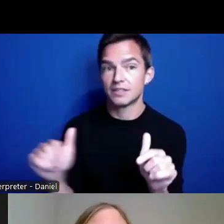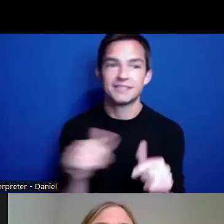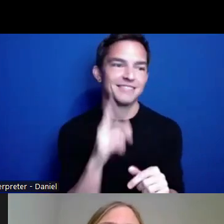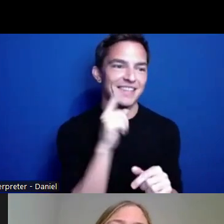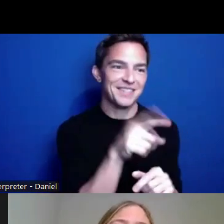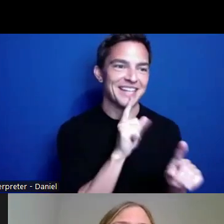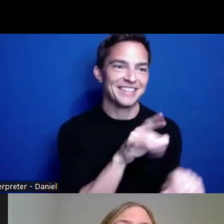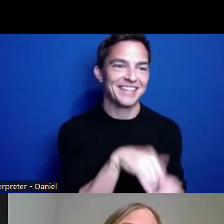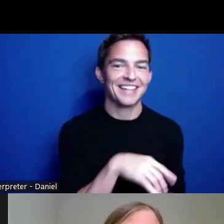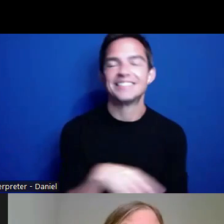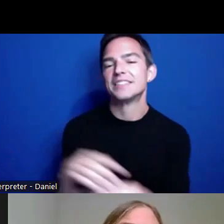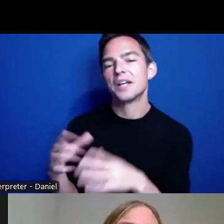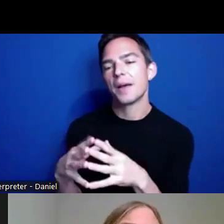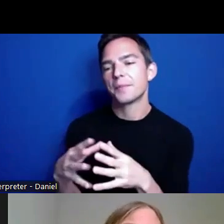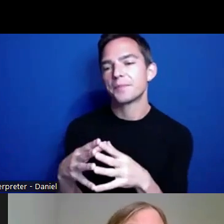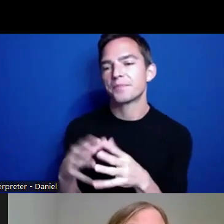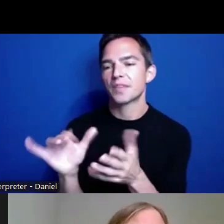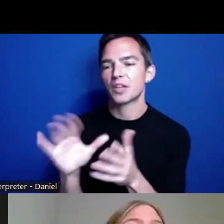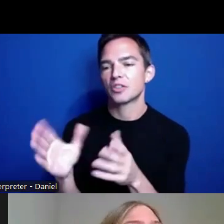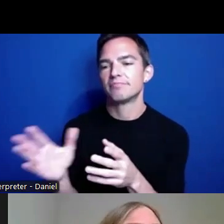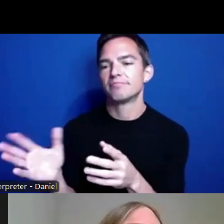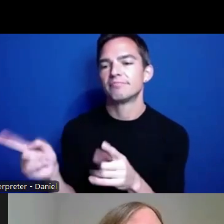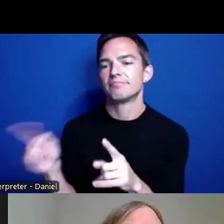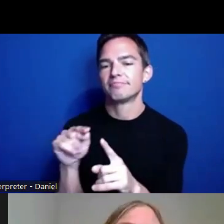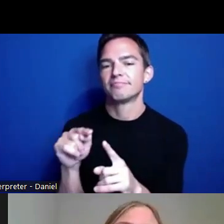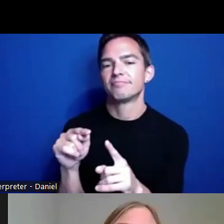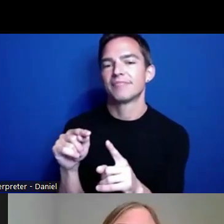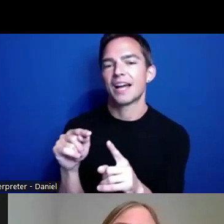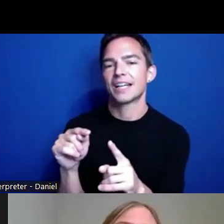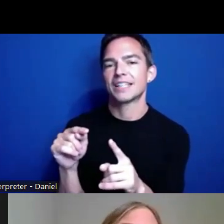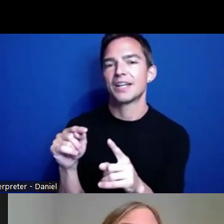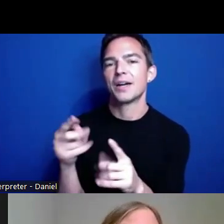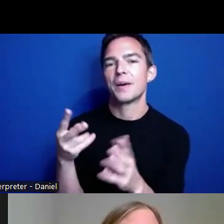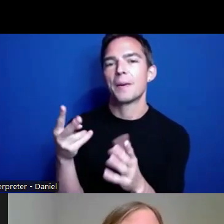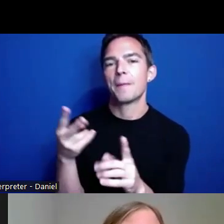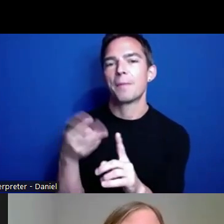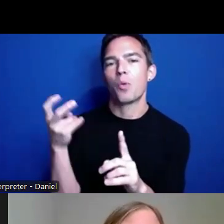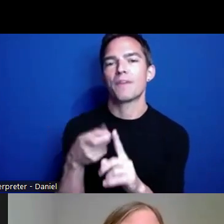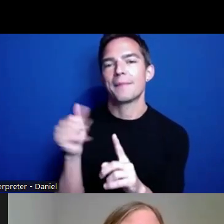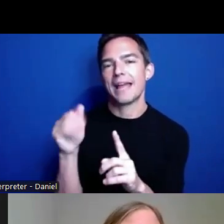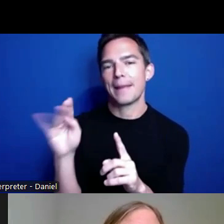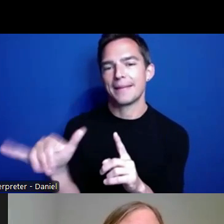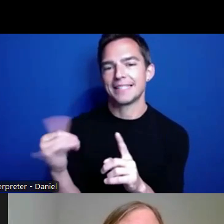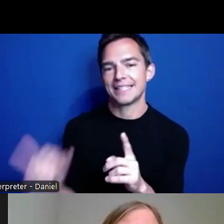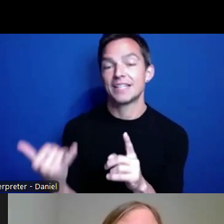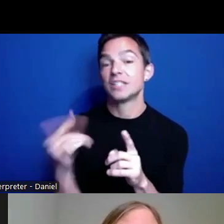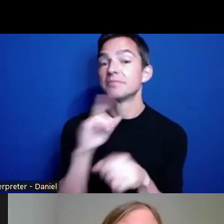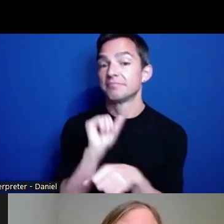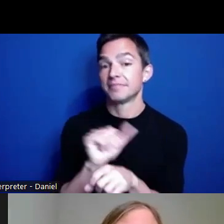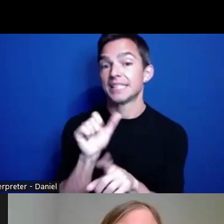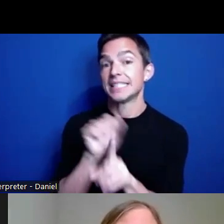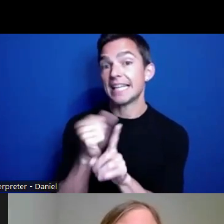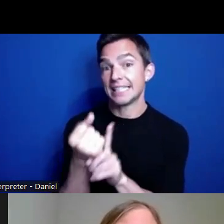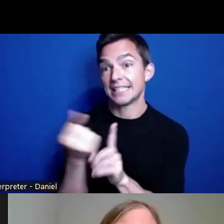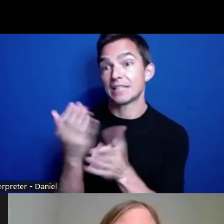I think, well, so I'm going to go back to pulling, I'm going to pull from Amy today. You know, certainly setting is going to be part of the context,